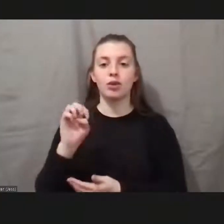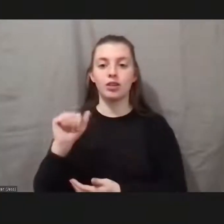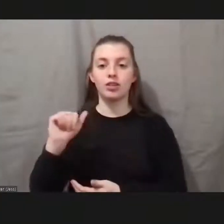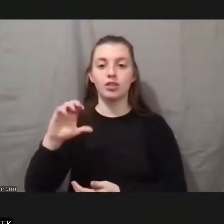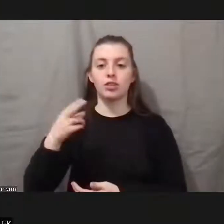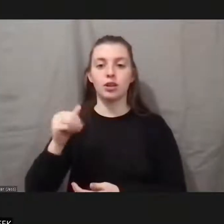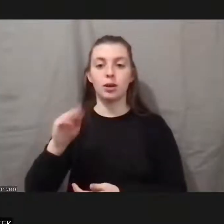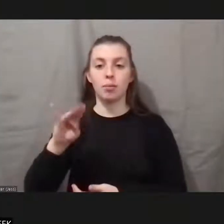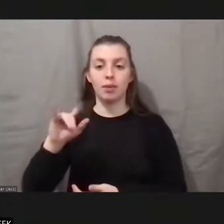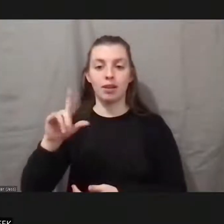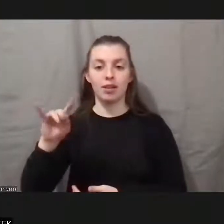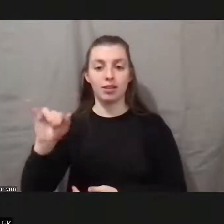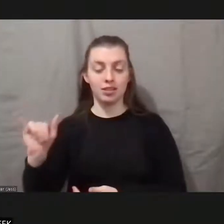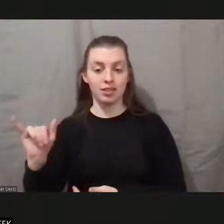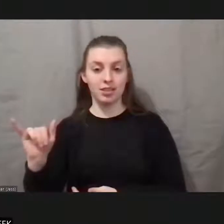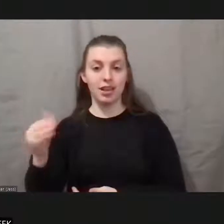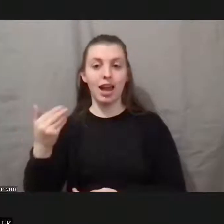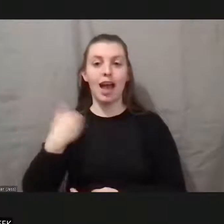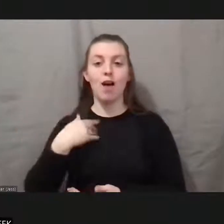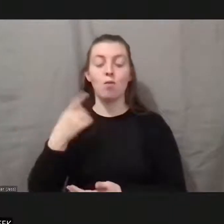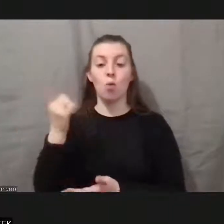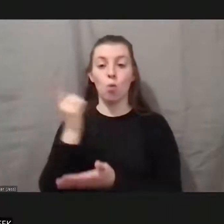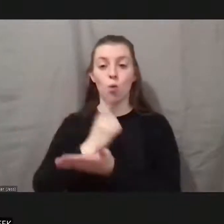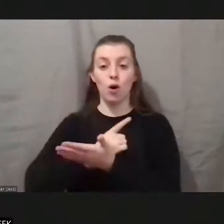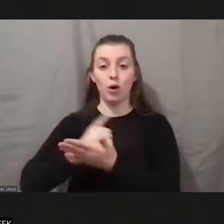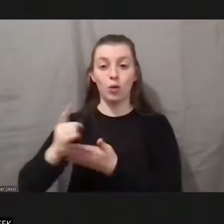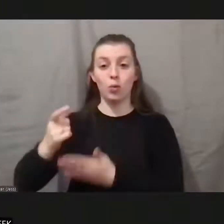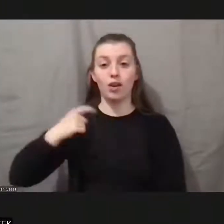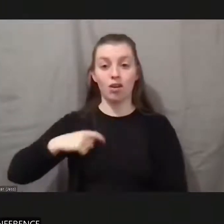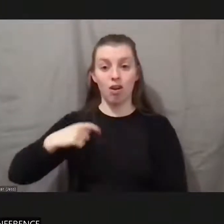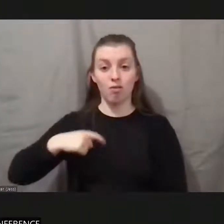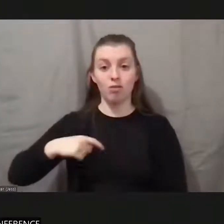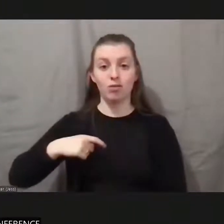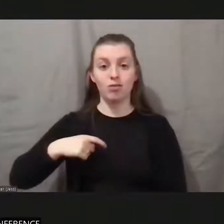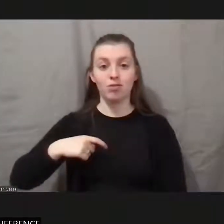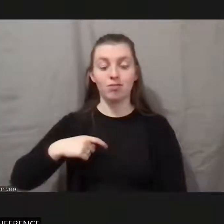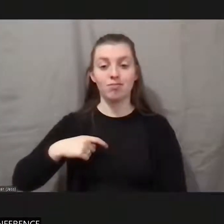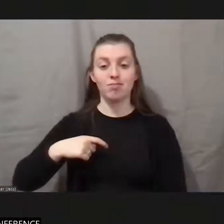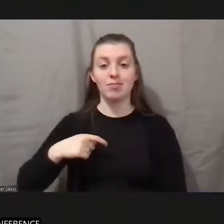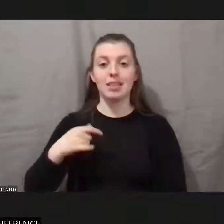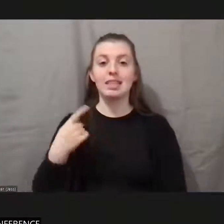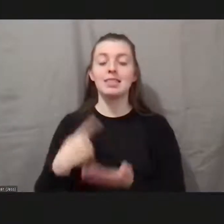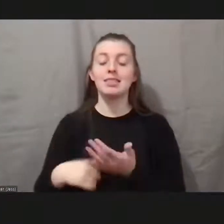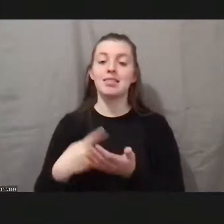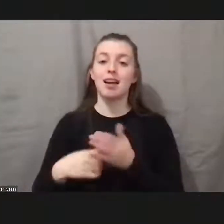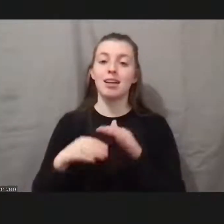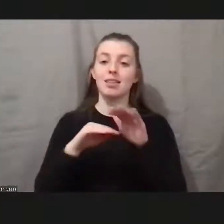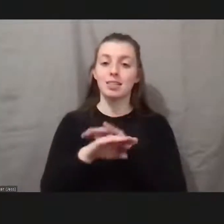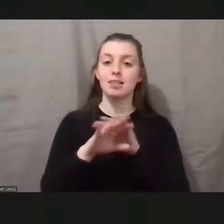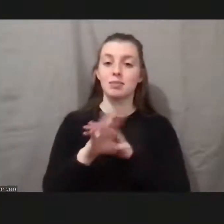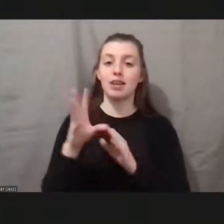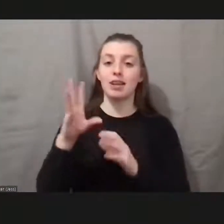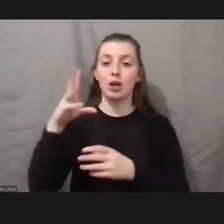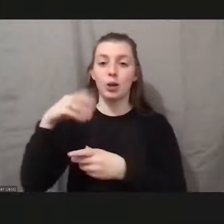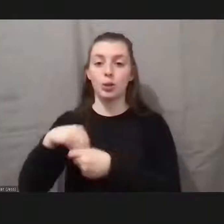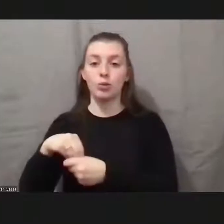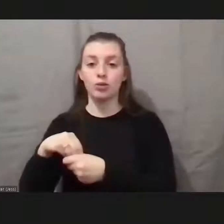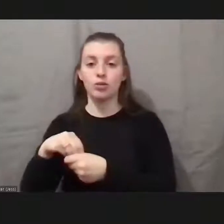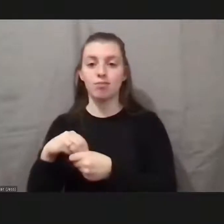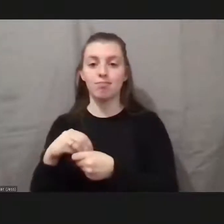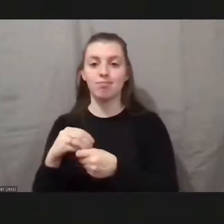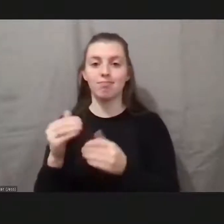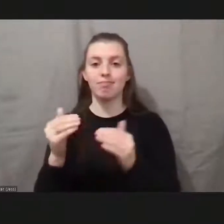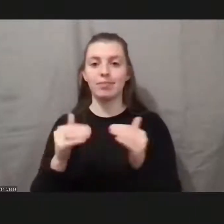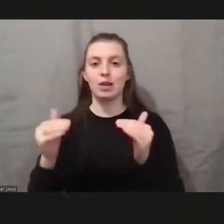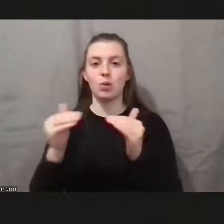a week-long conference happening right now, talking about accessibility and inclusion for everyone and highlighting